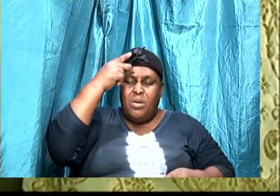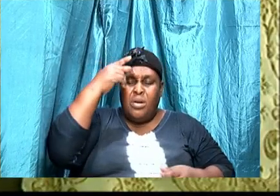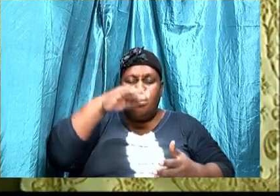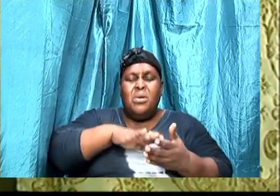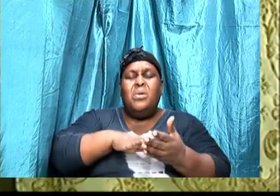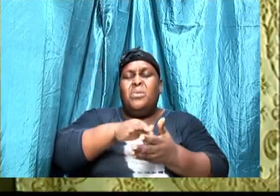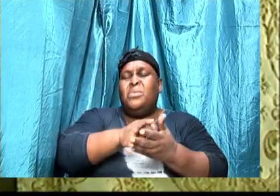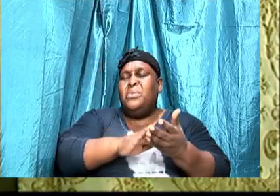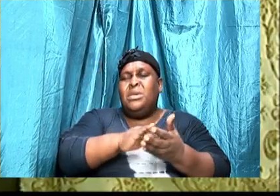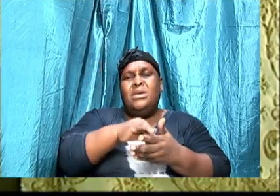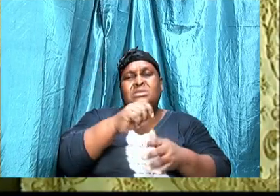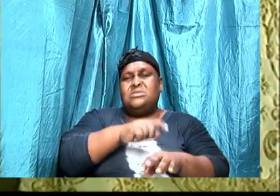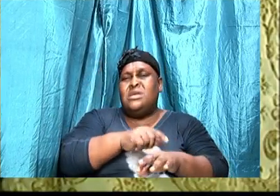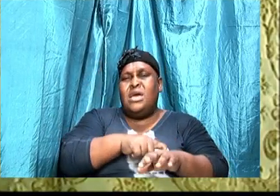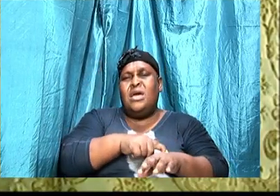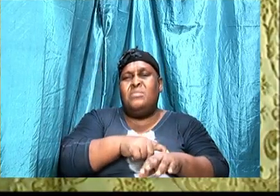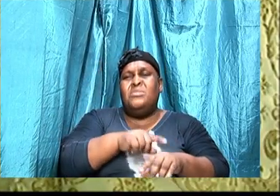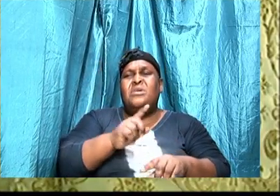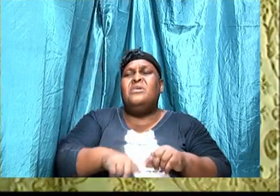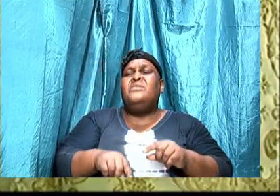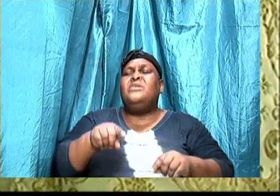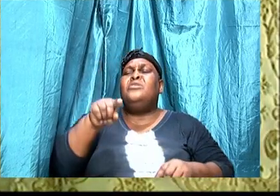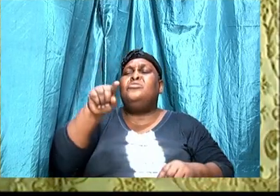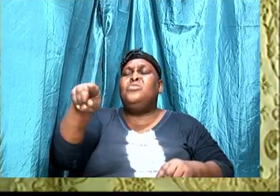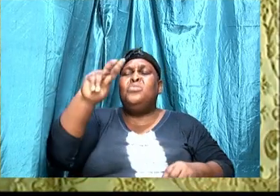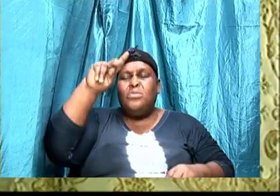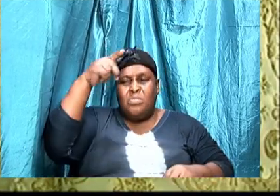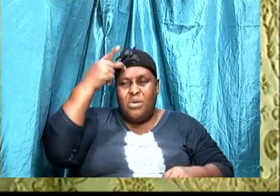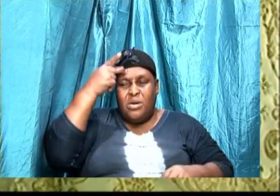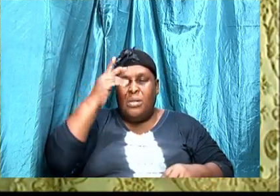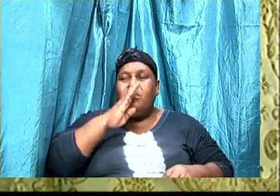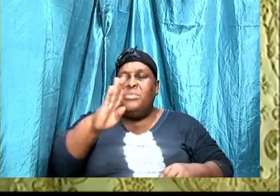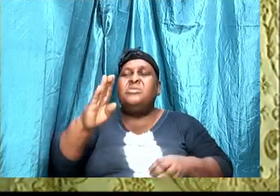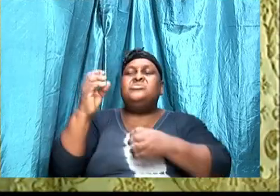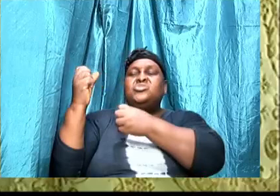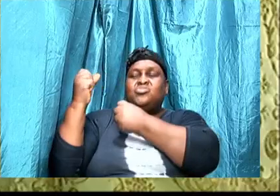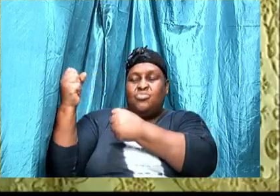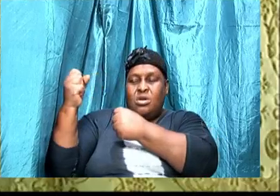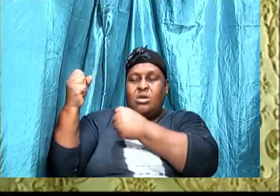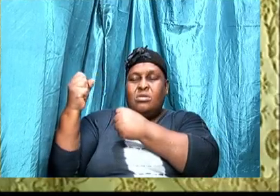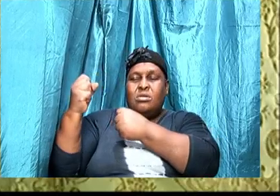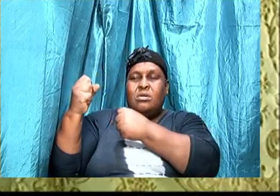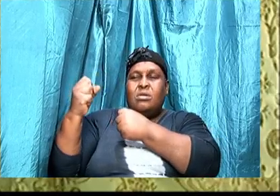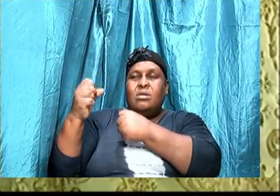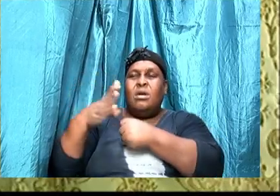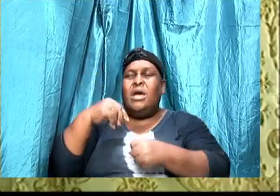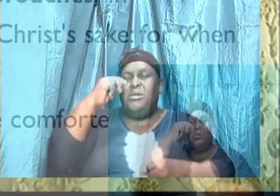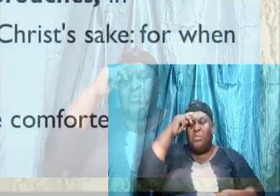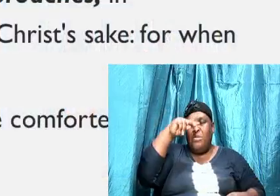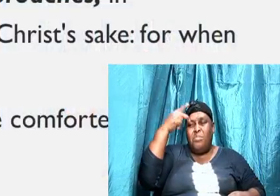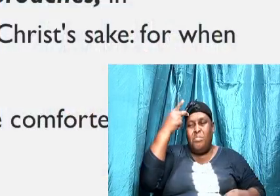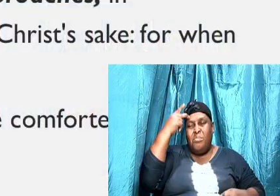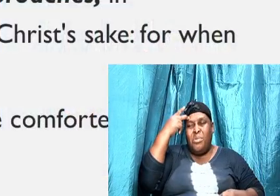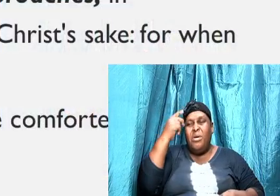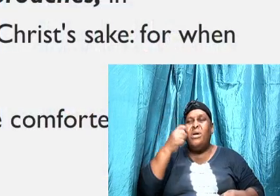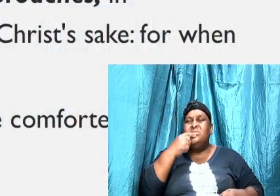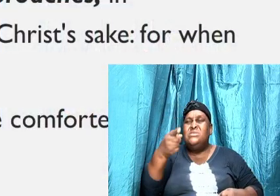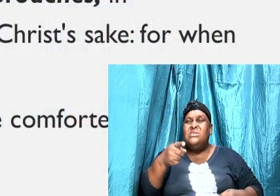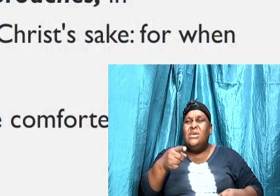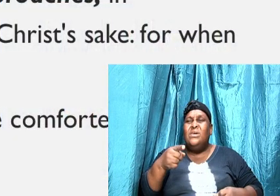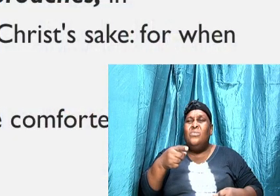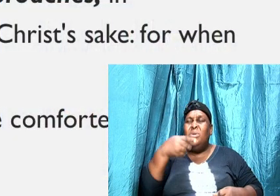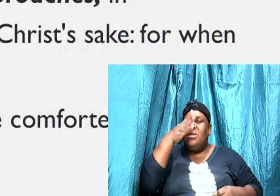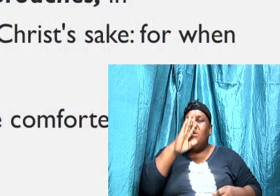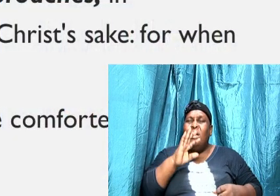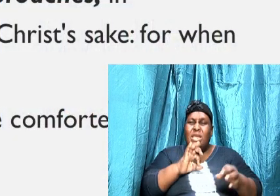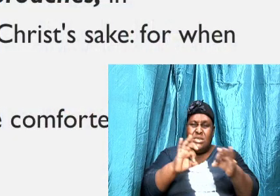truly strong. And then Paul went on to say that when he understood this, when God explained this concept